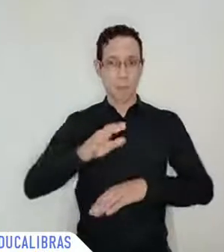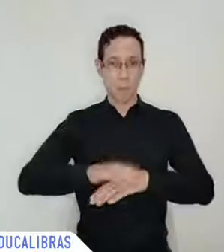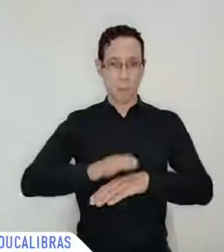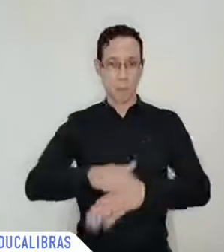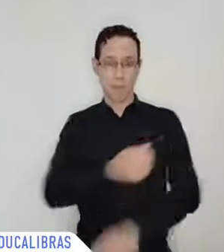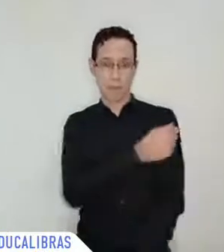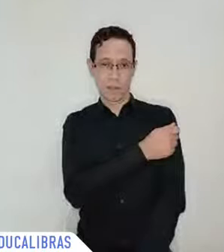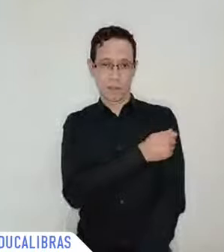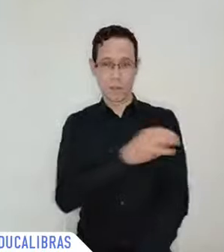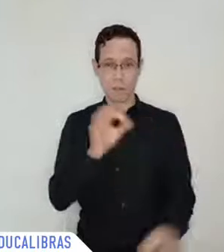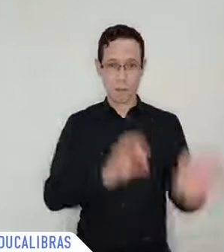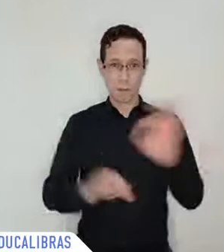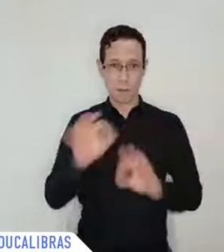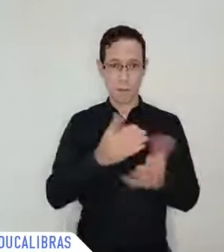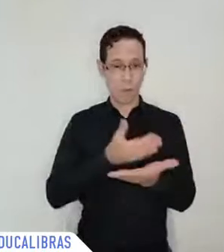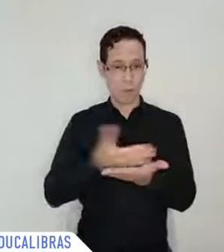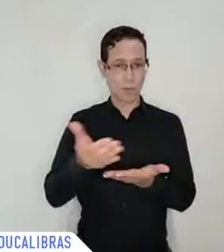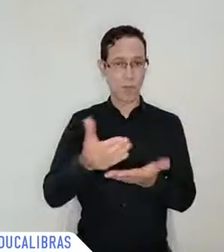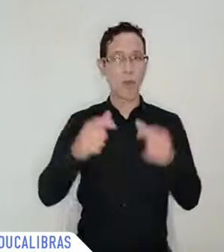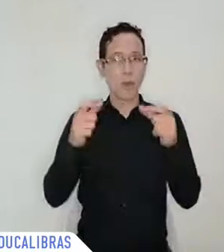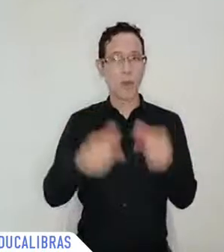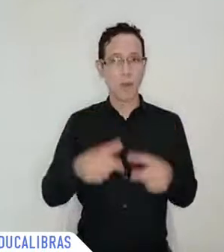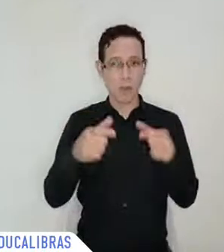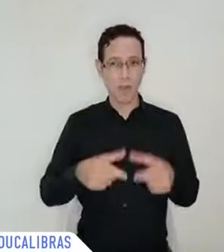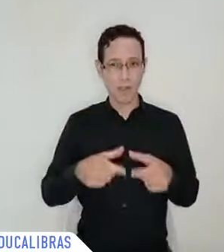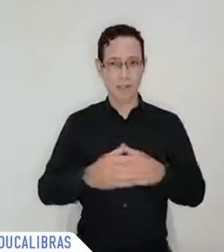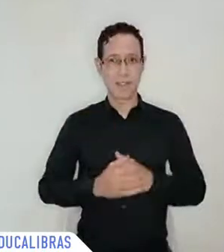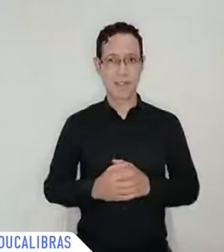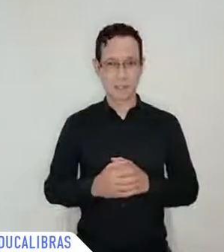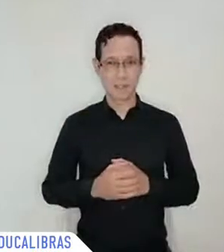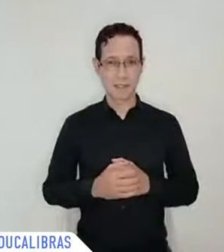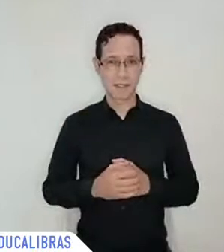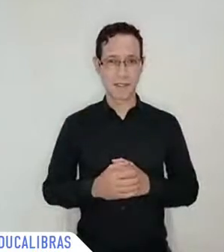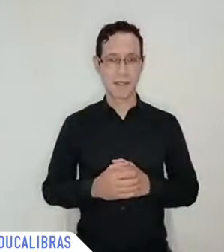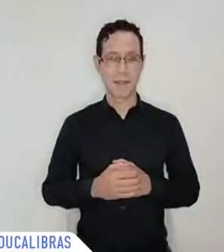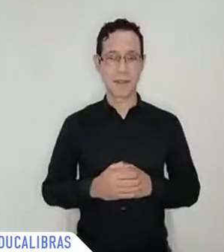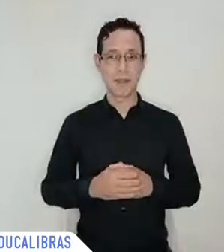helping their country with debates like this.